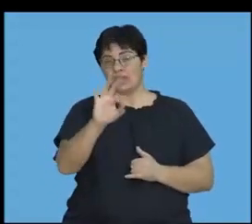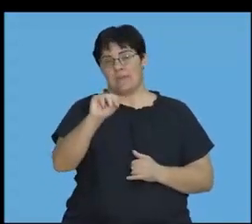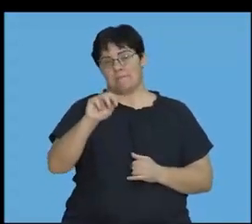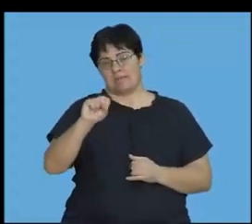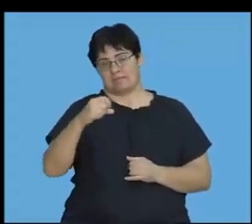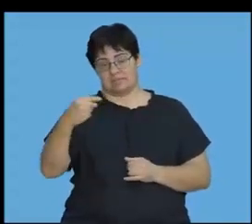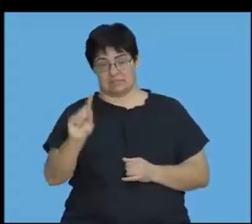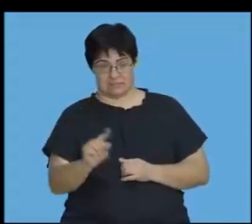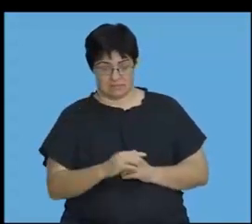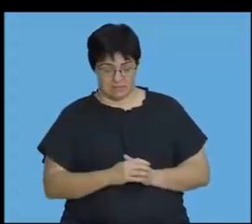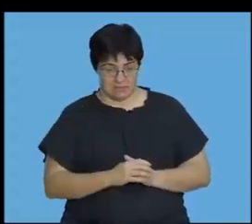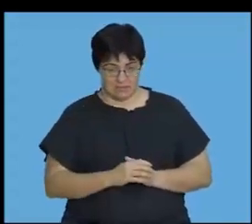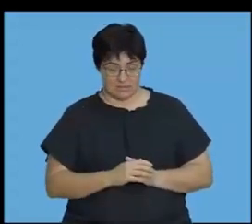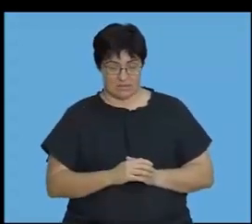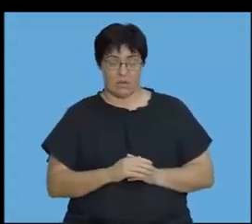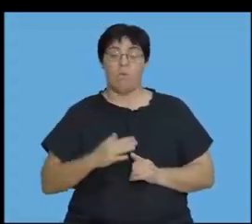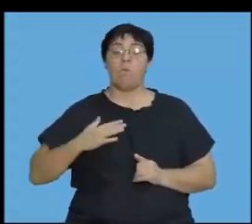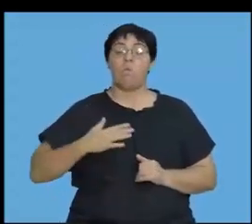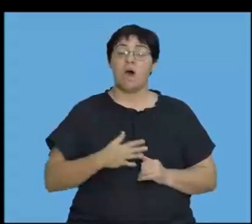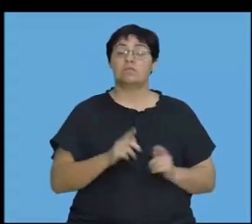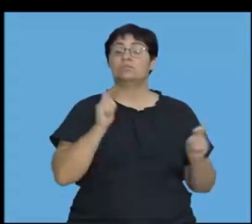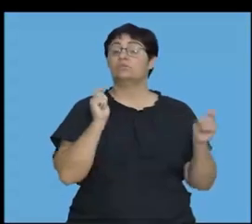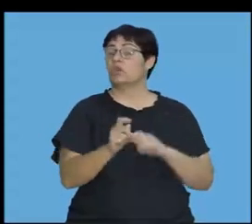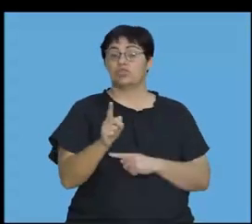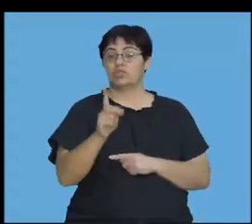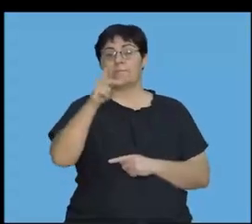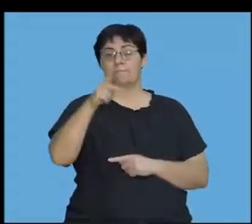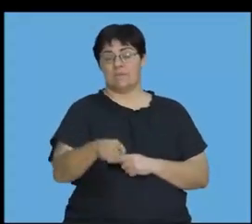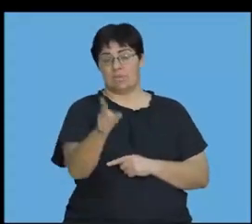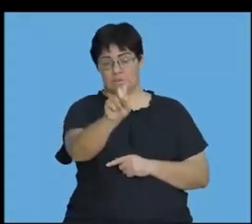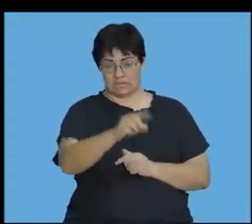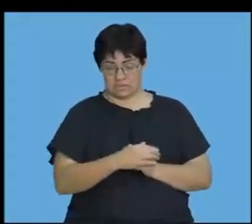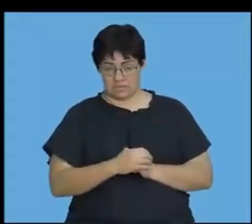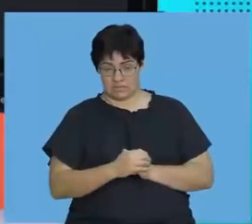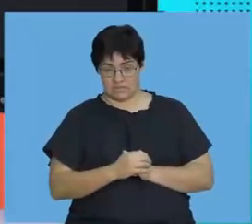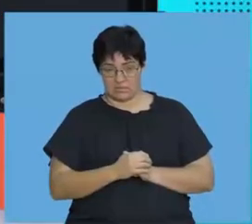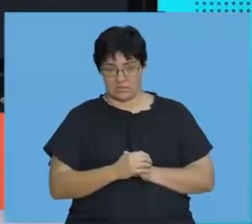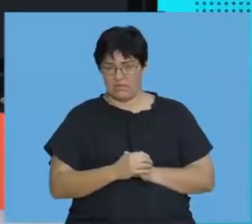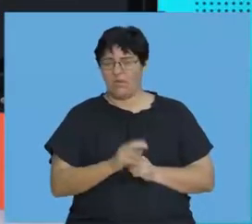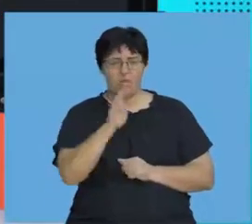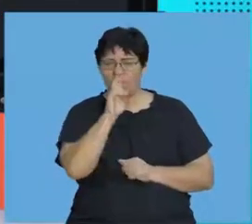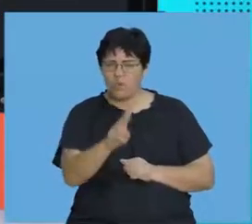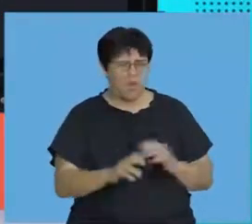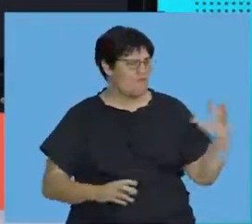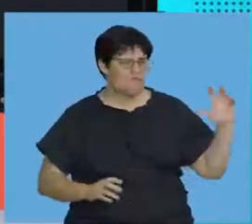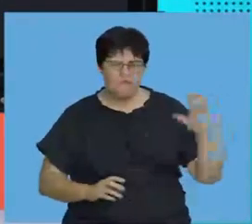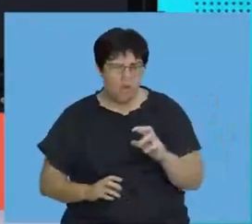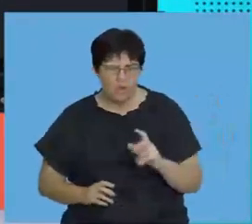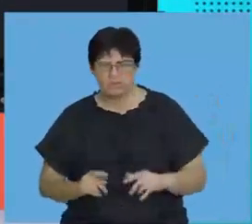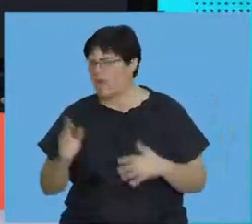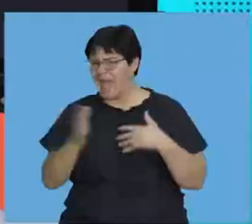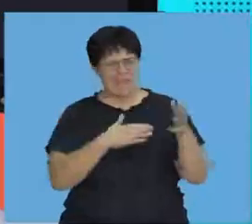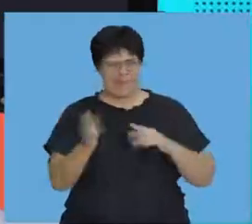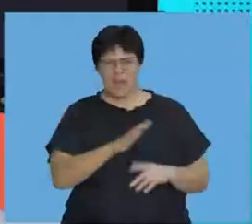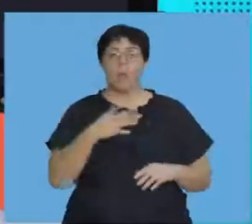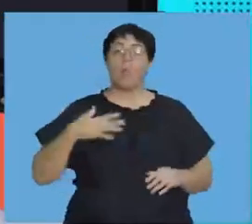3 meters per second. They want the change in momentum. They're not looking for force, they're not looking for any of